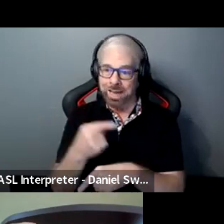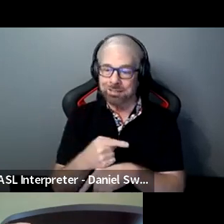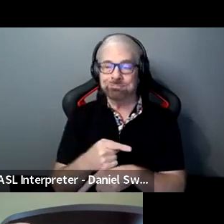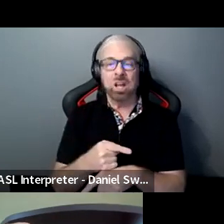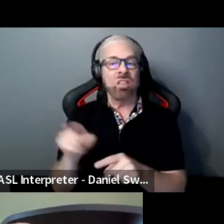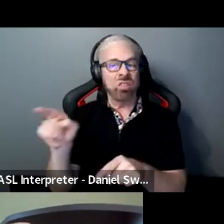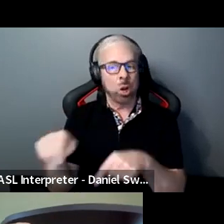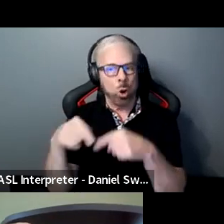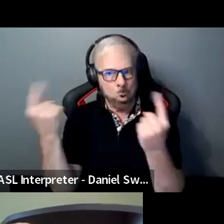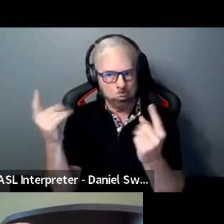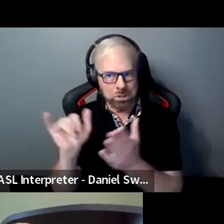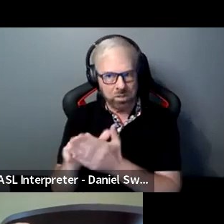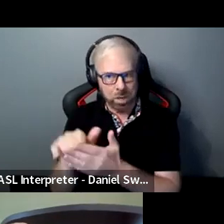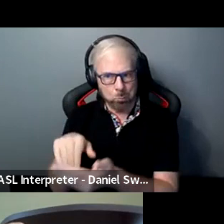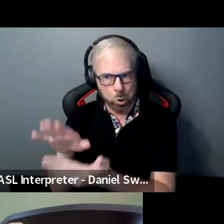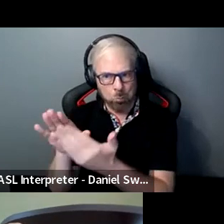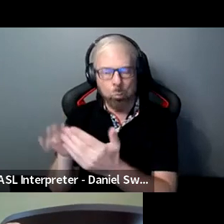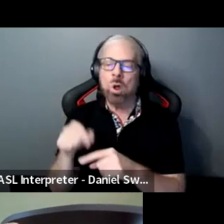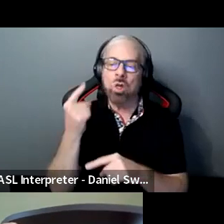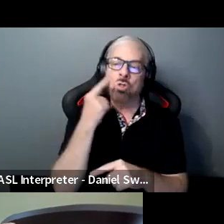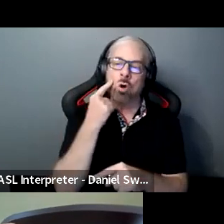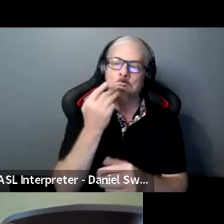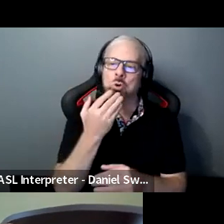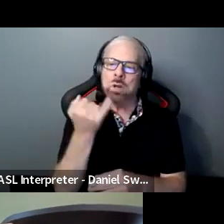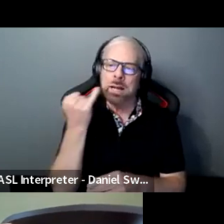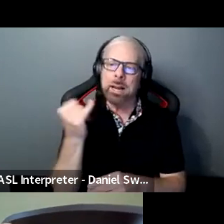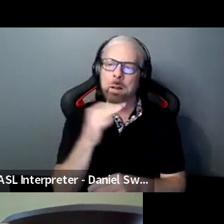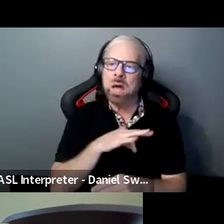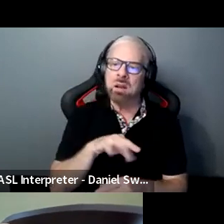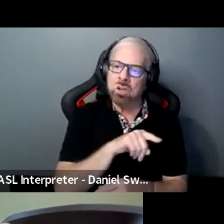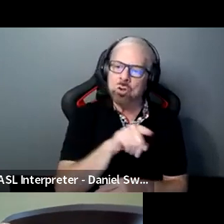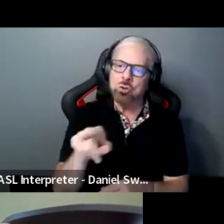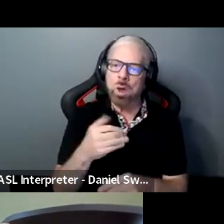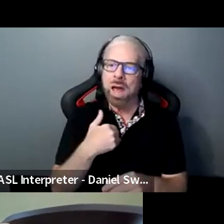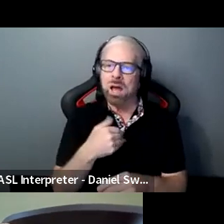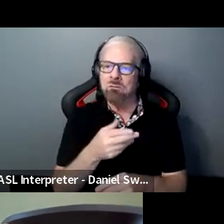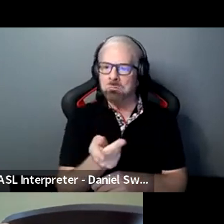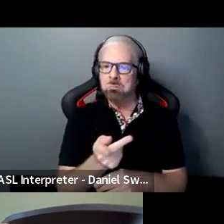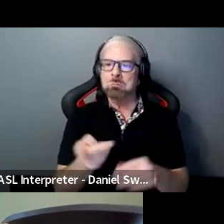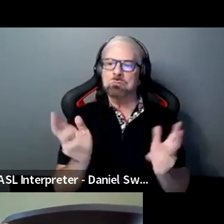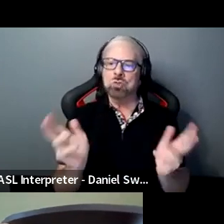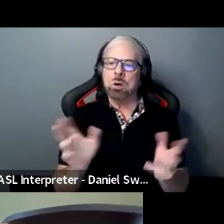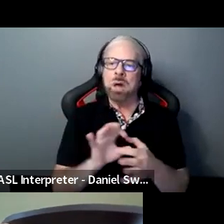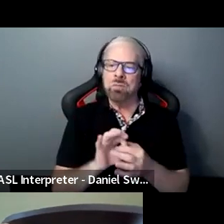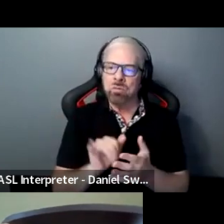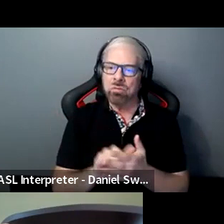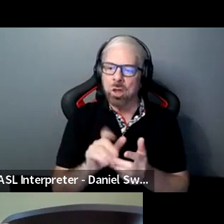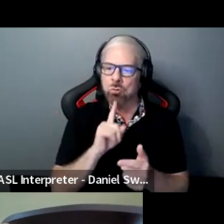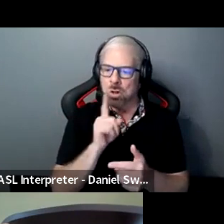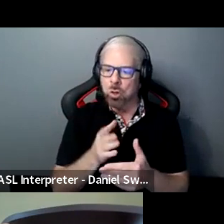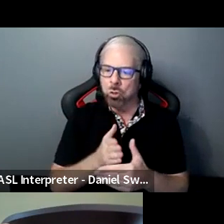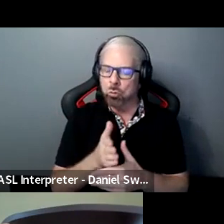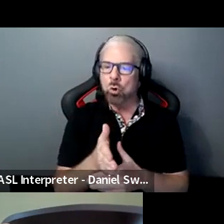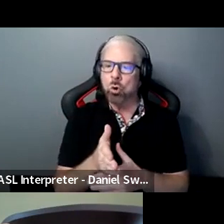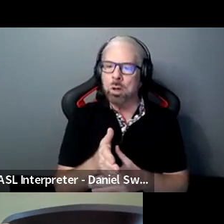And so we thought it might be beneficial to just have them talk about it and really go through the details